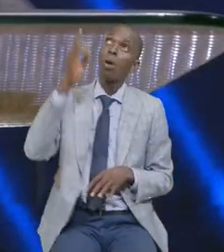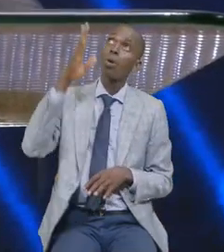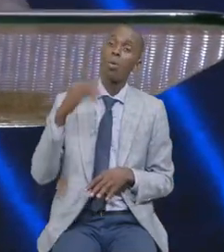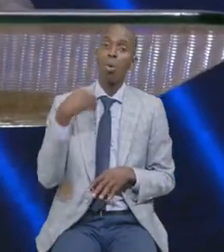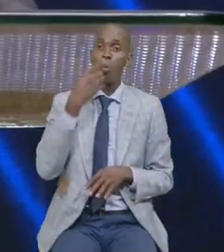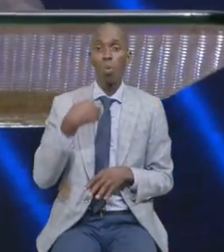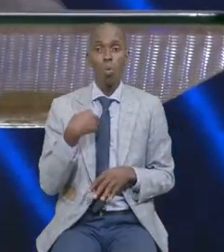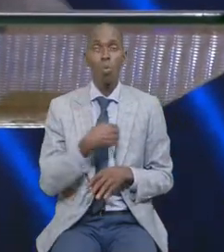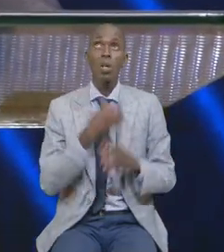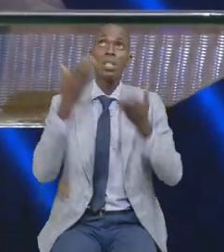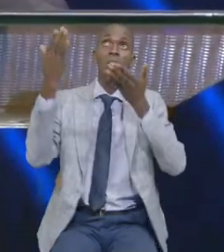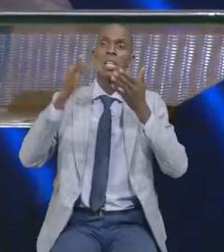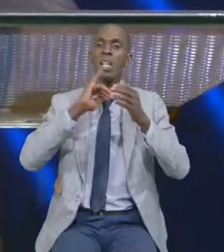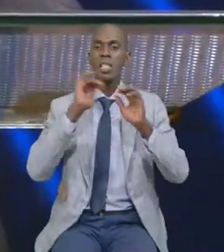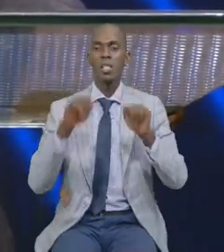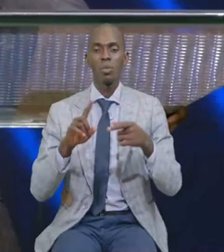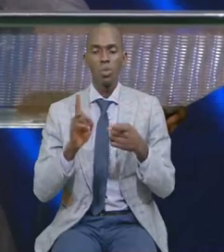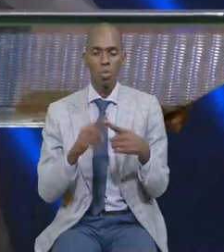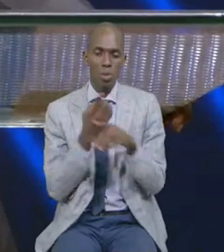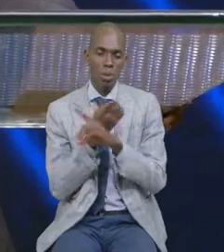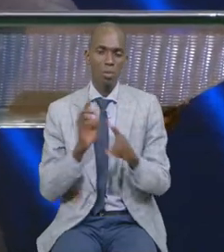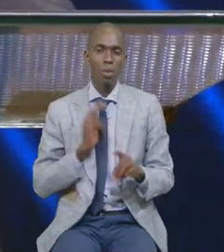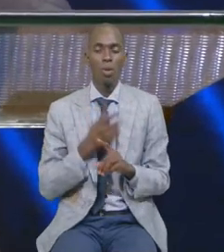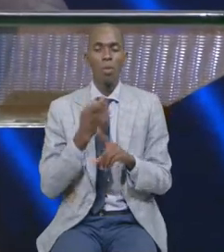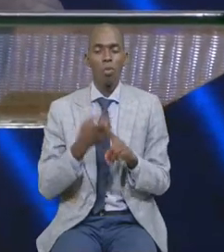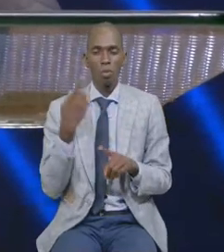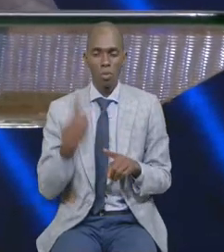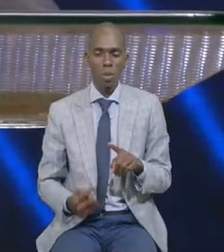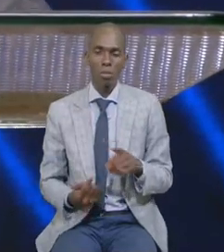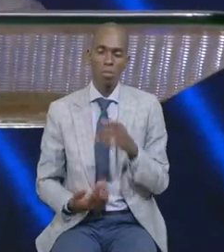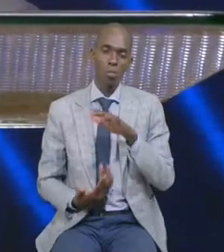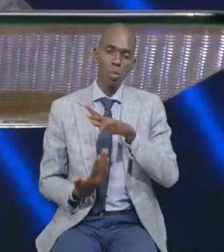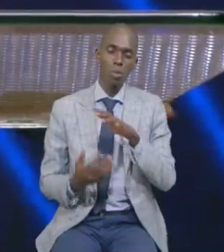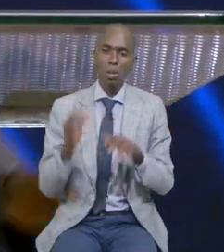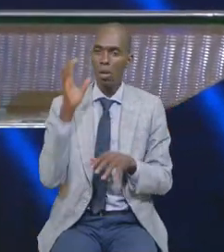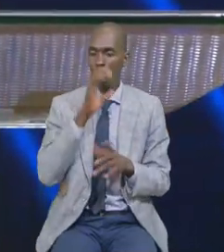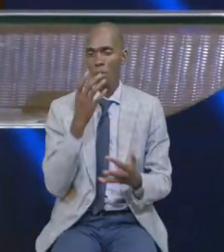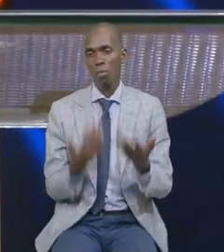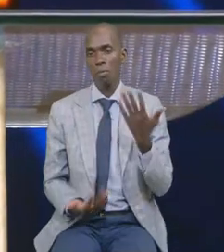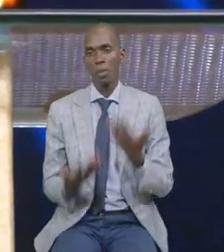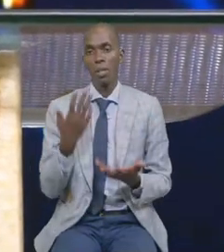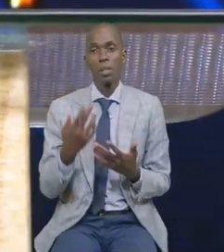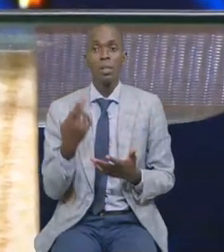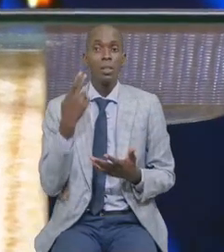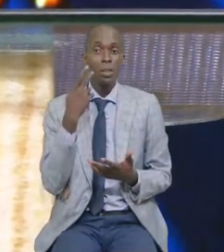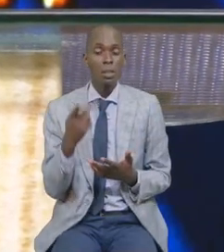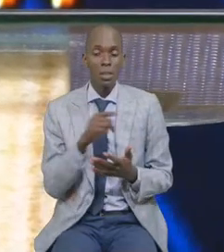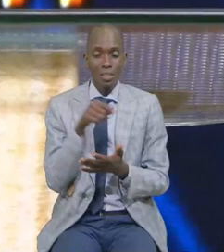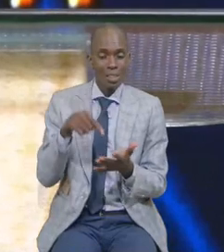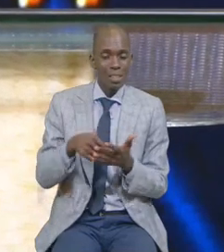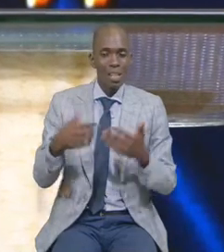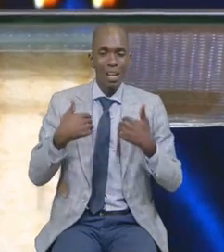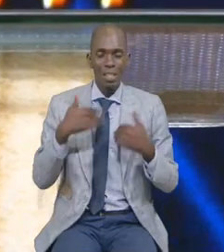is able to deliver us from the burning fiery furnace. I want you to remember that this had never happened